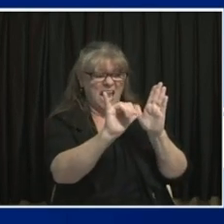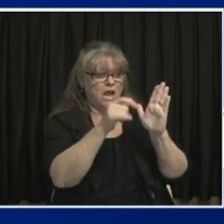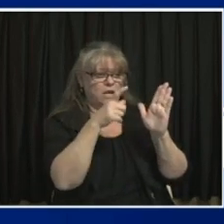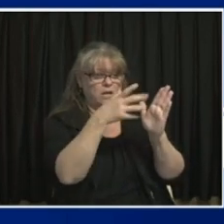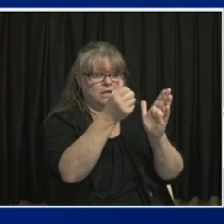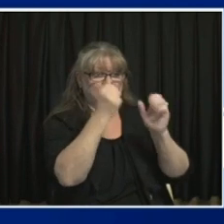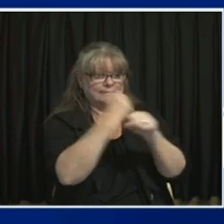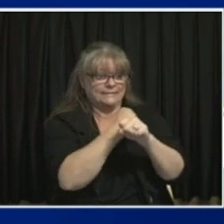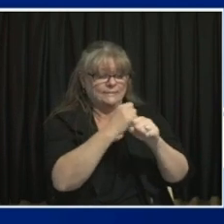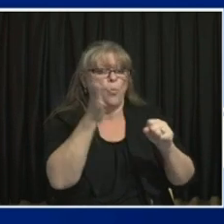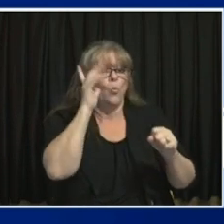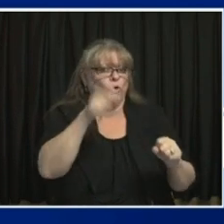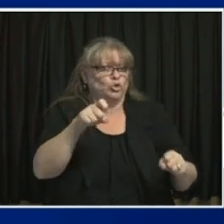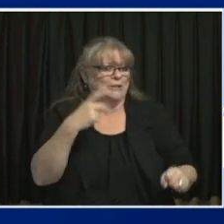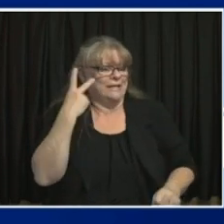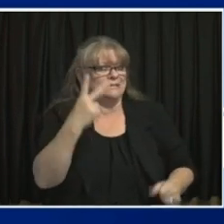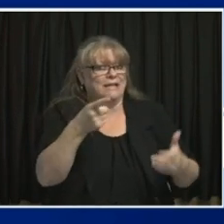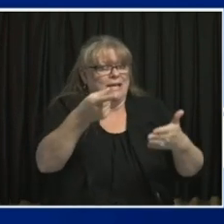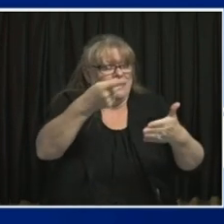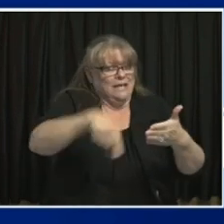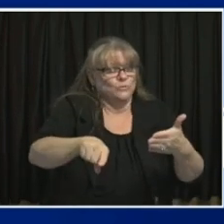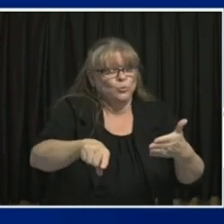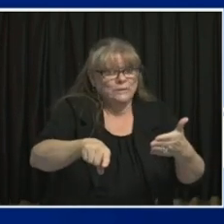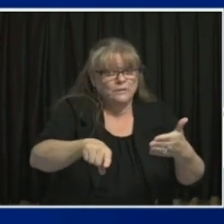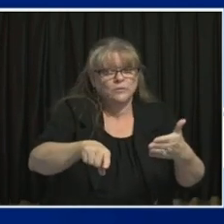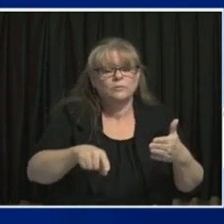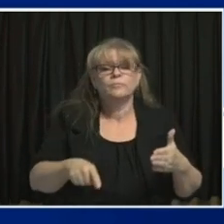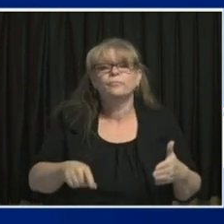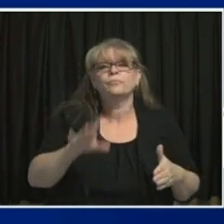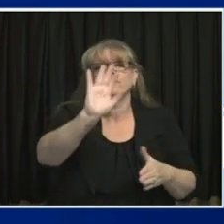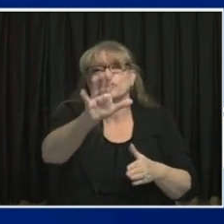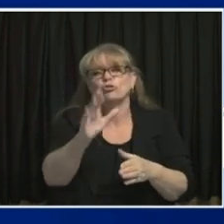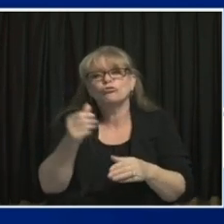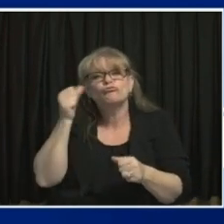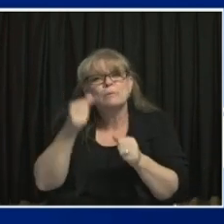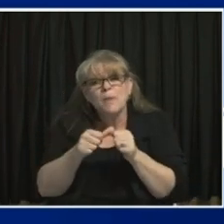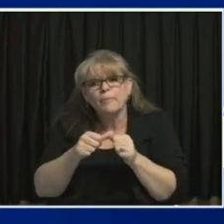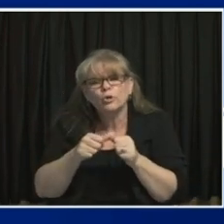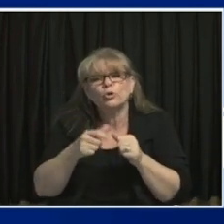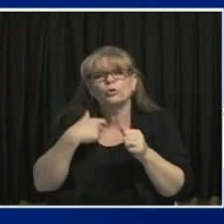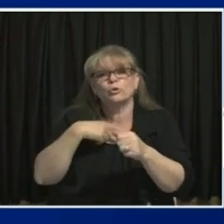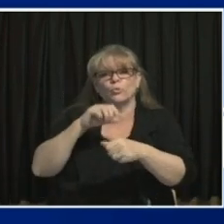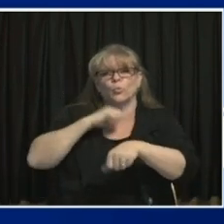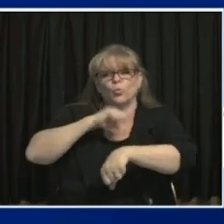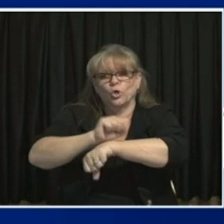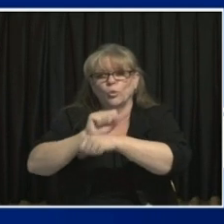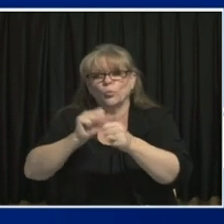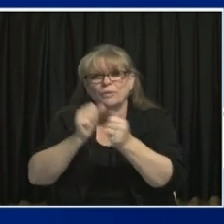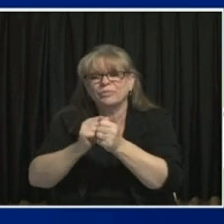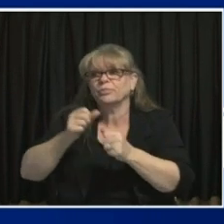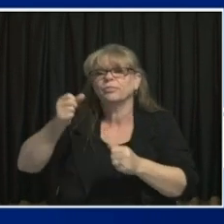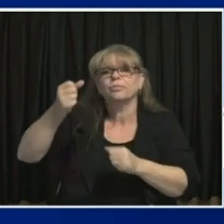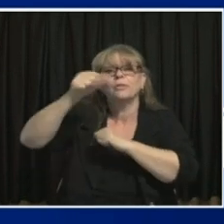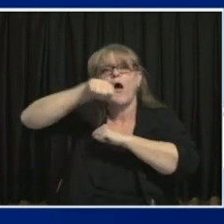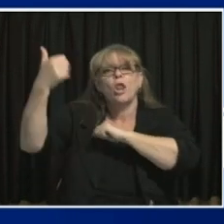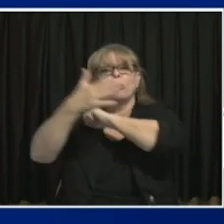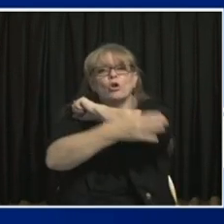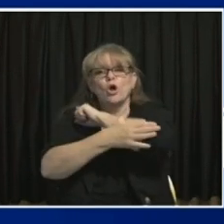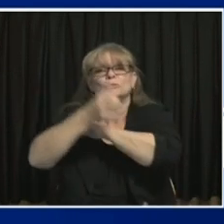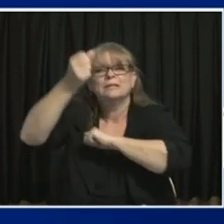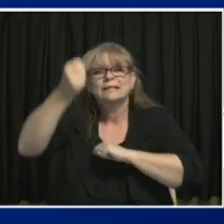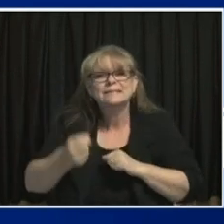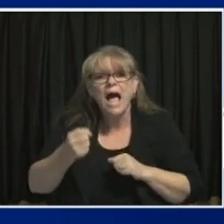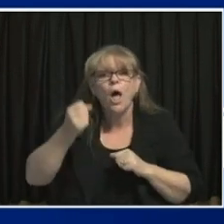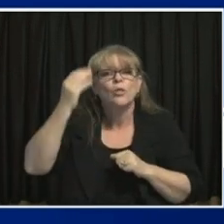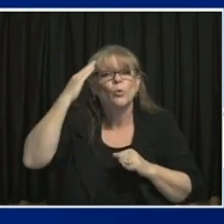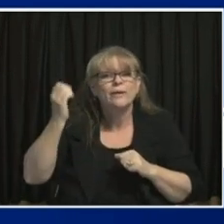with suppliers in South Korea and other places, as well as in partnership with the federal government, another topic I plan on discussing with the President. How can we